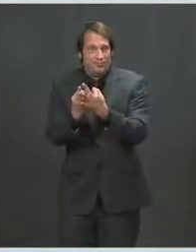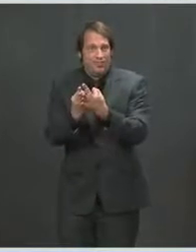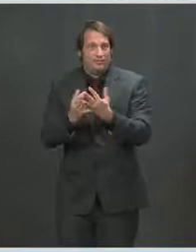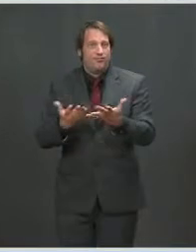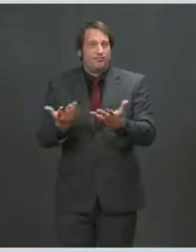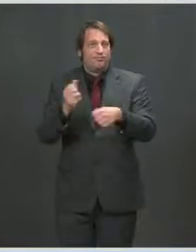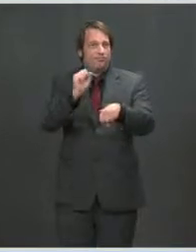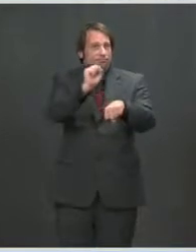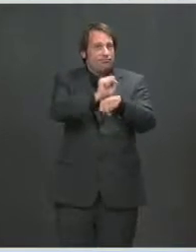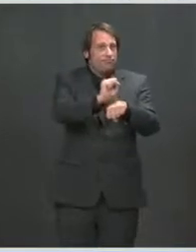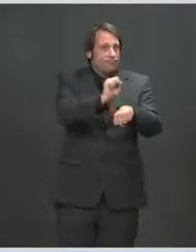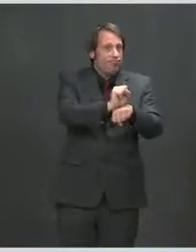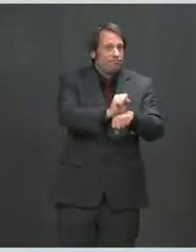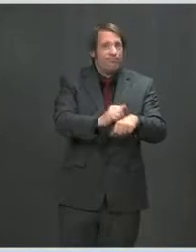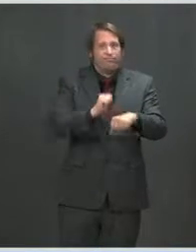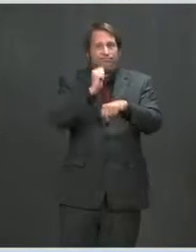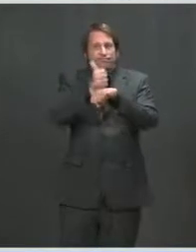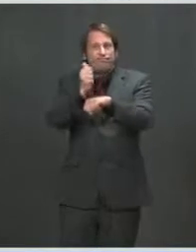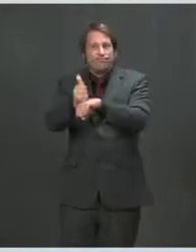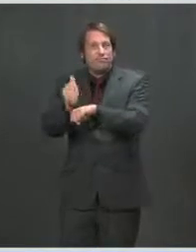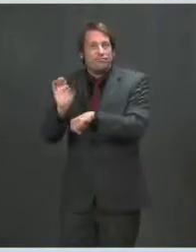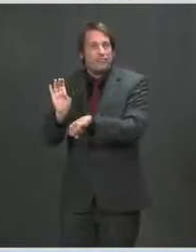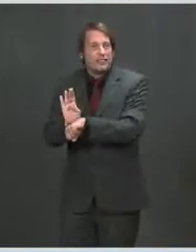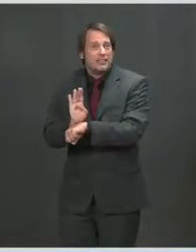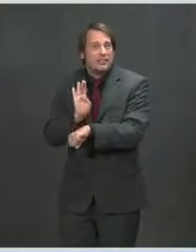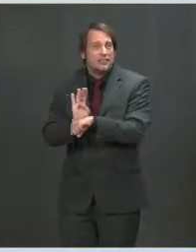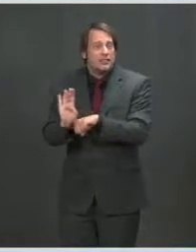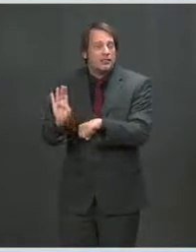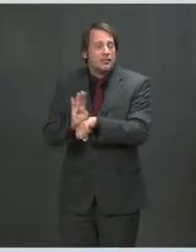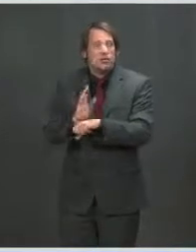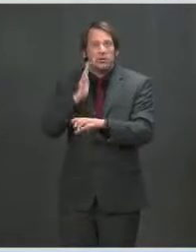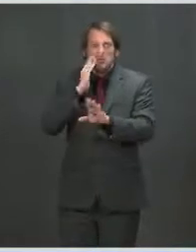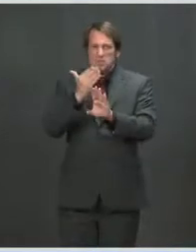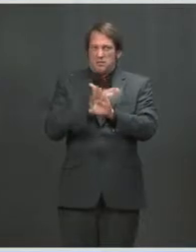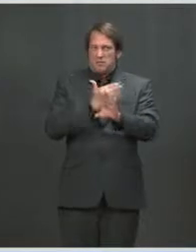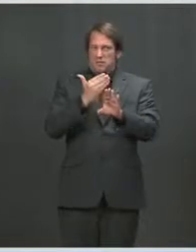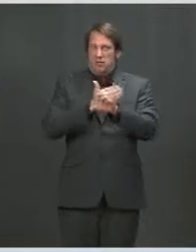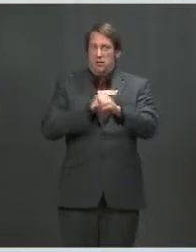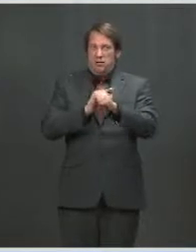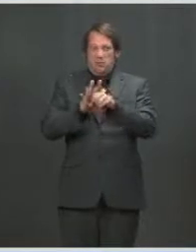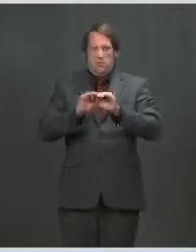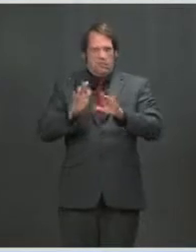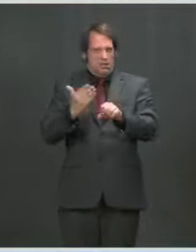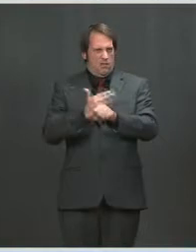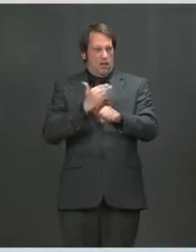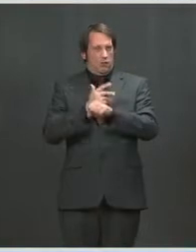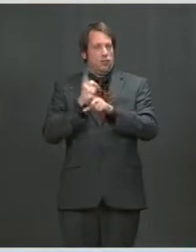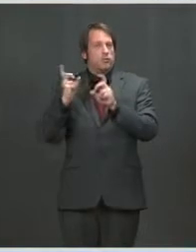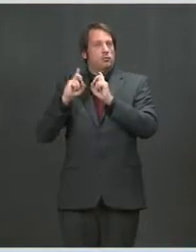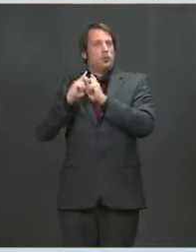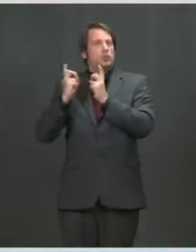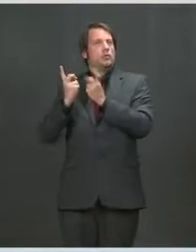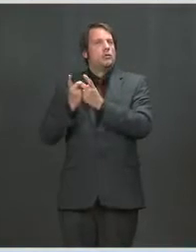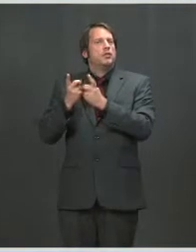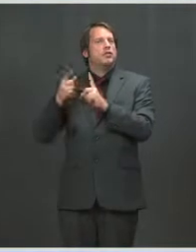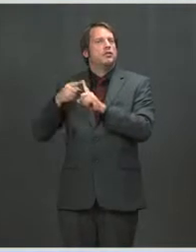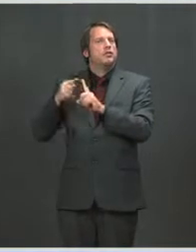the pandemic, the Department of Defense estimated that the military spouse unemployment rate was